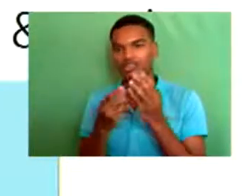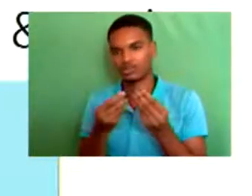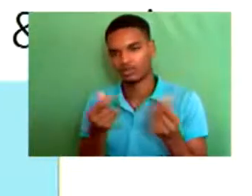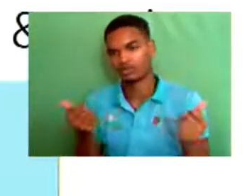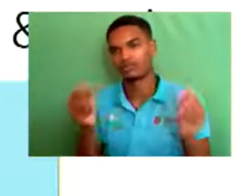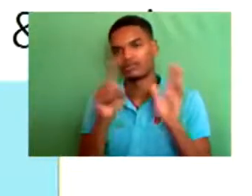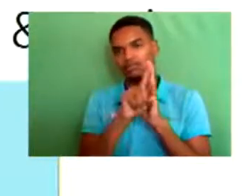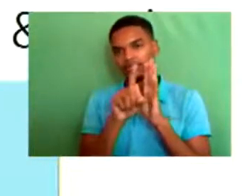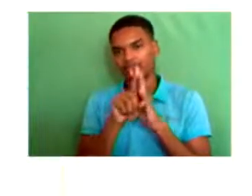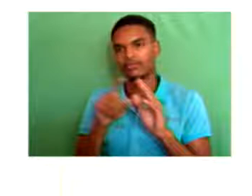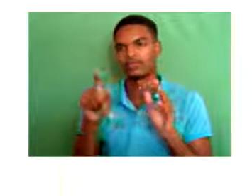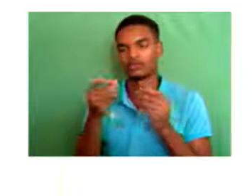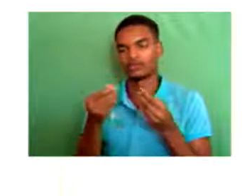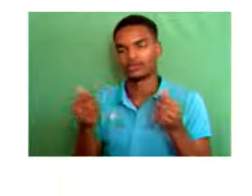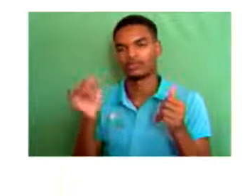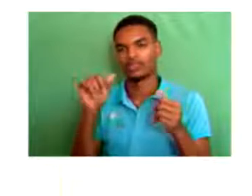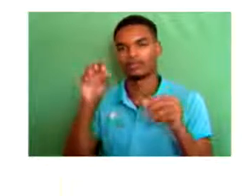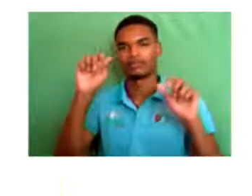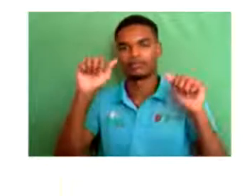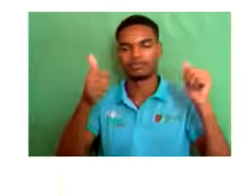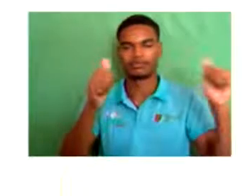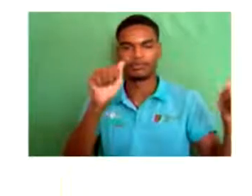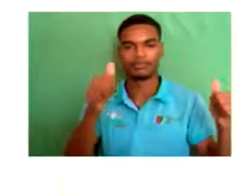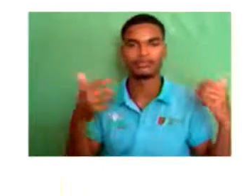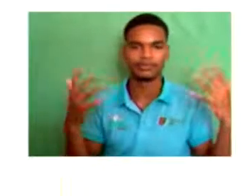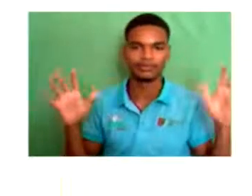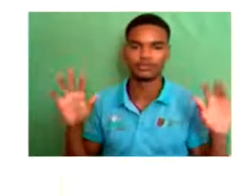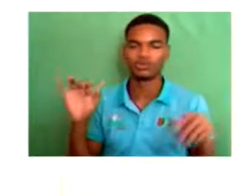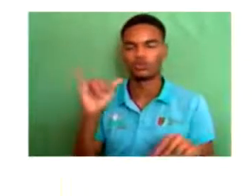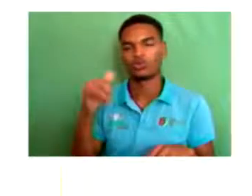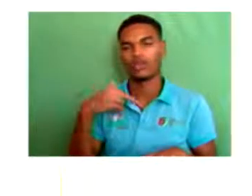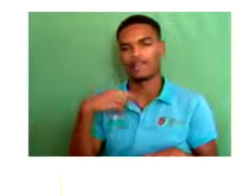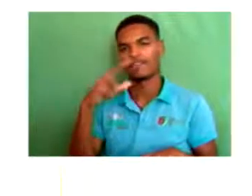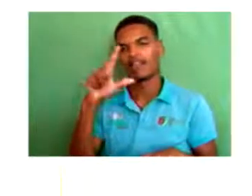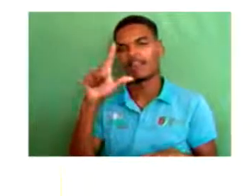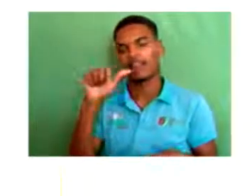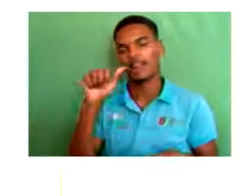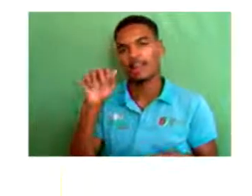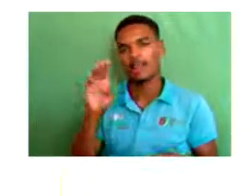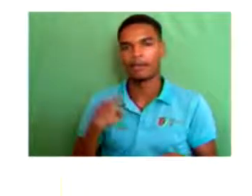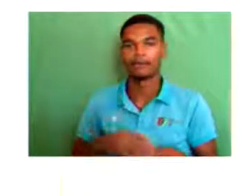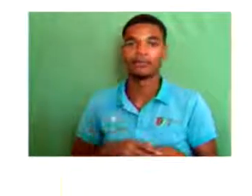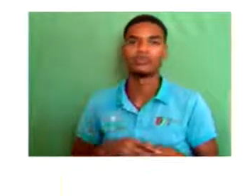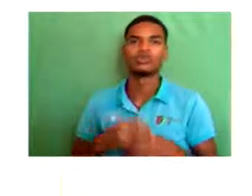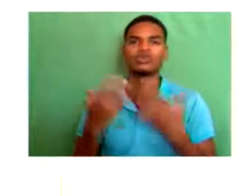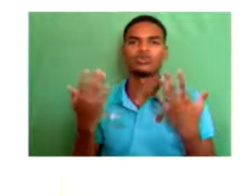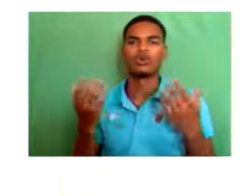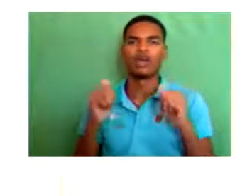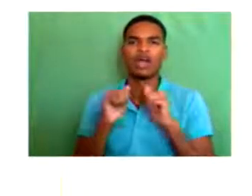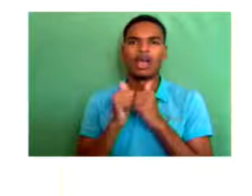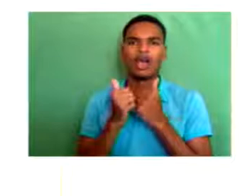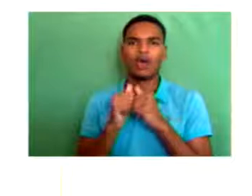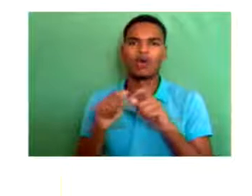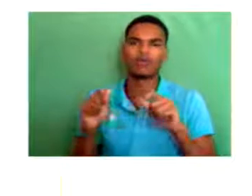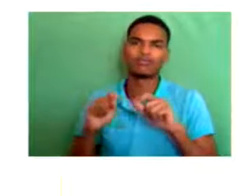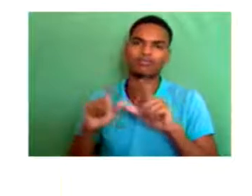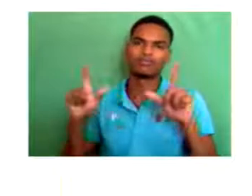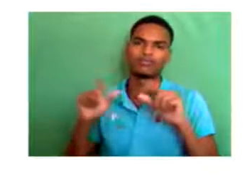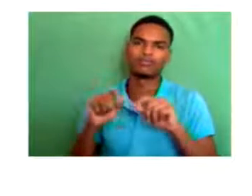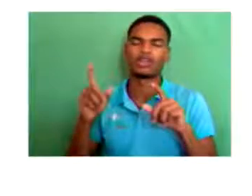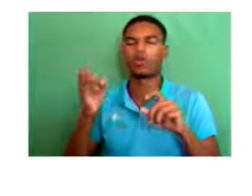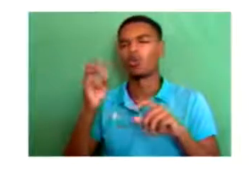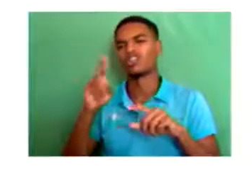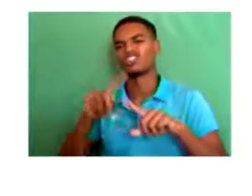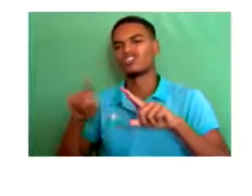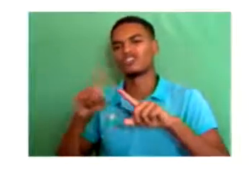presence in Mexico as well. So how do broadcasters, particularly television stations, present emergency